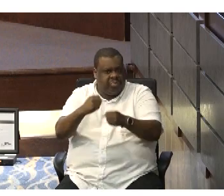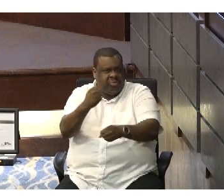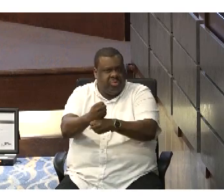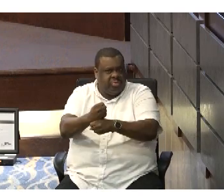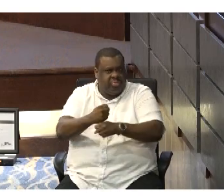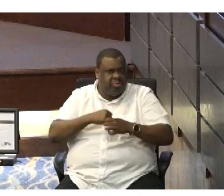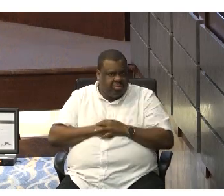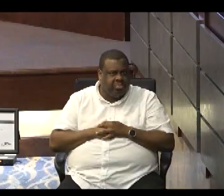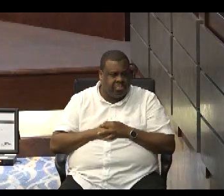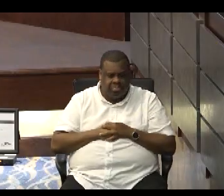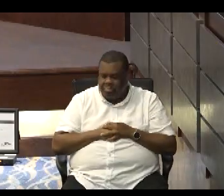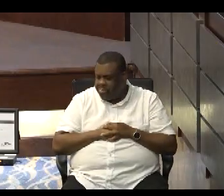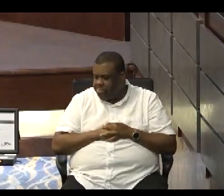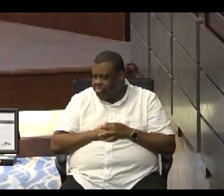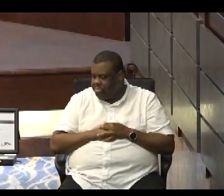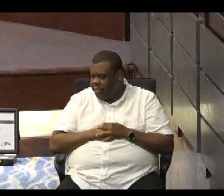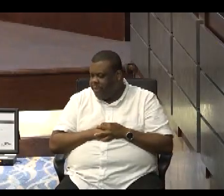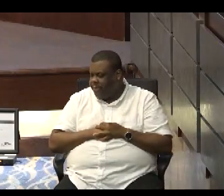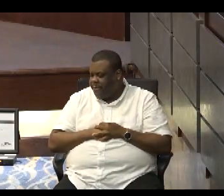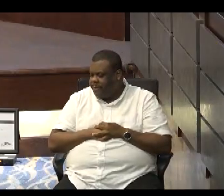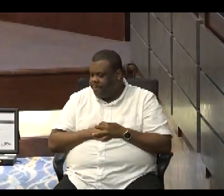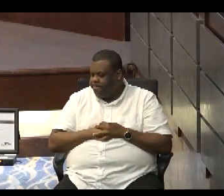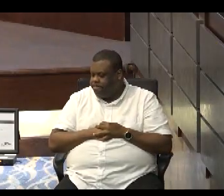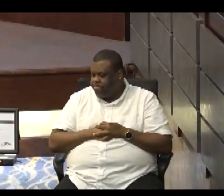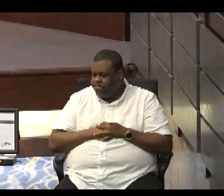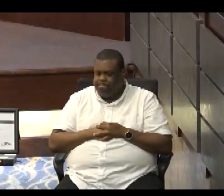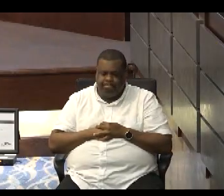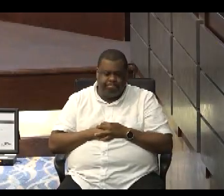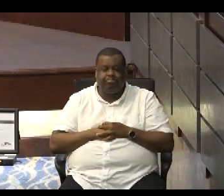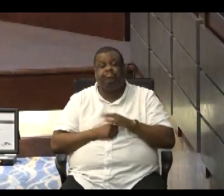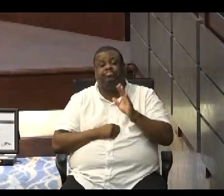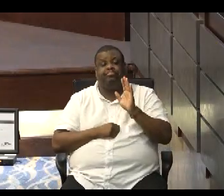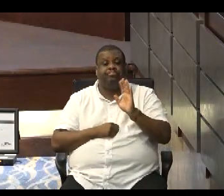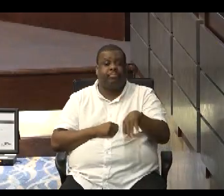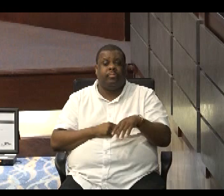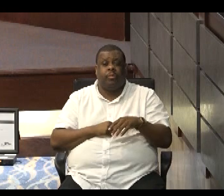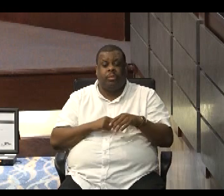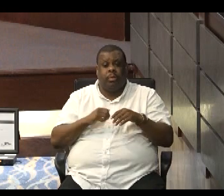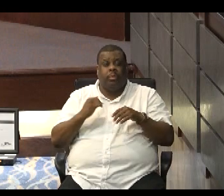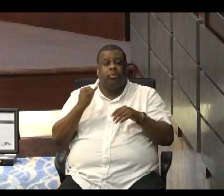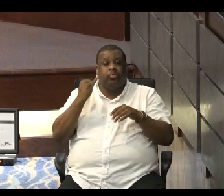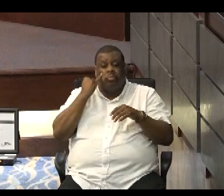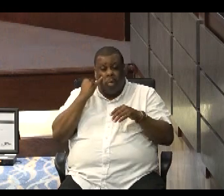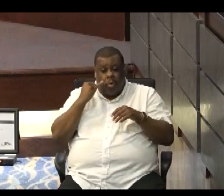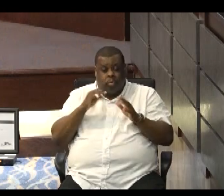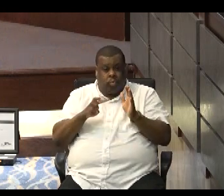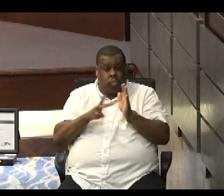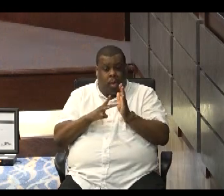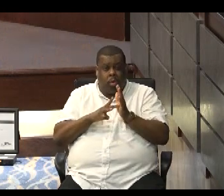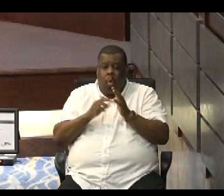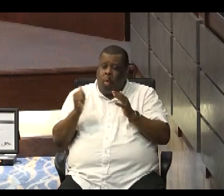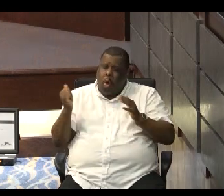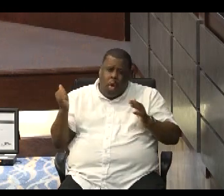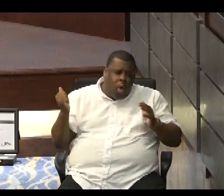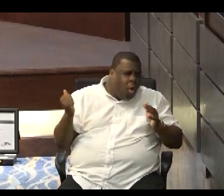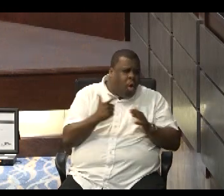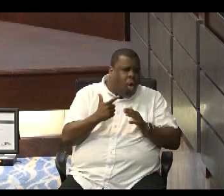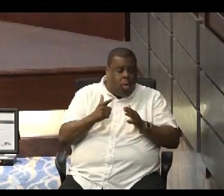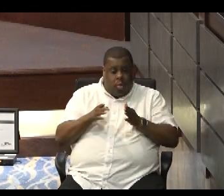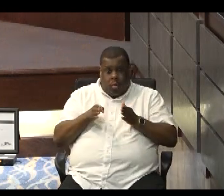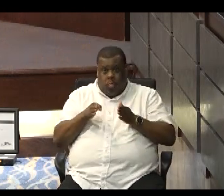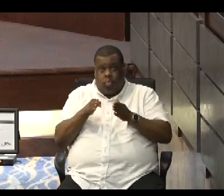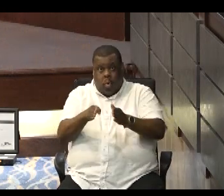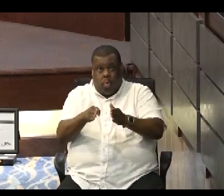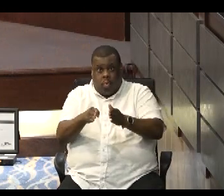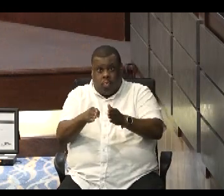So if you took all of our roads in the city of Waco and you built them to a